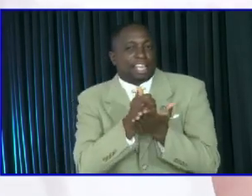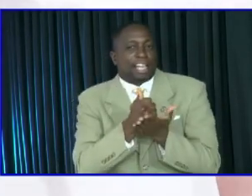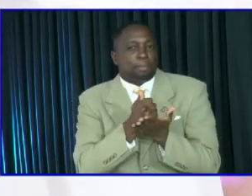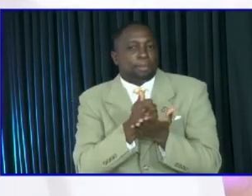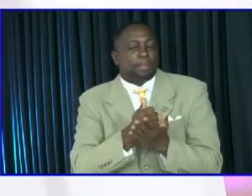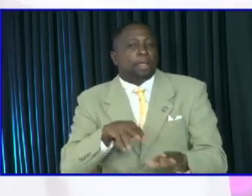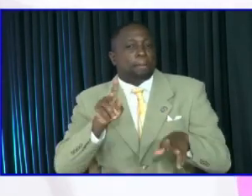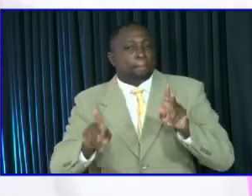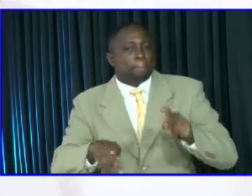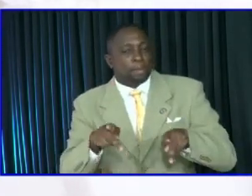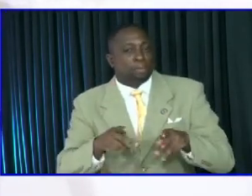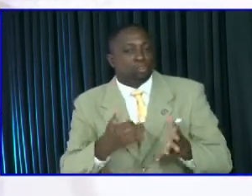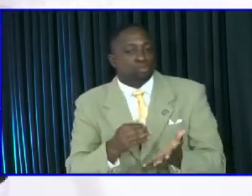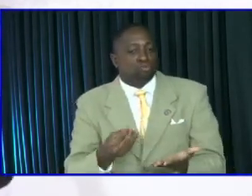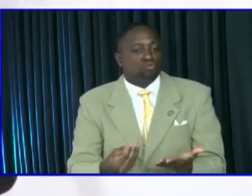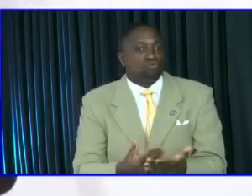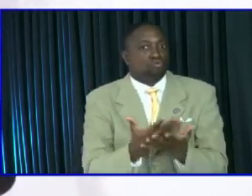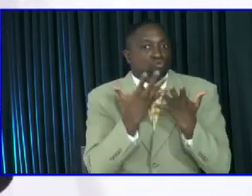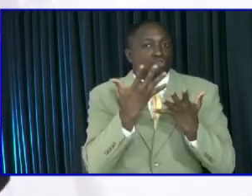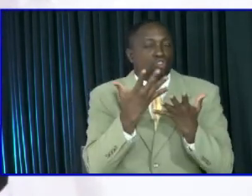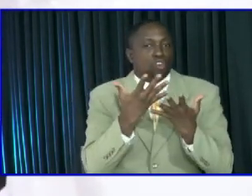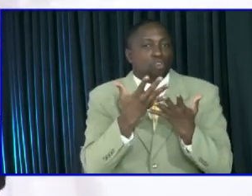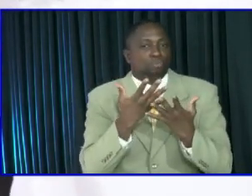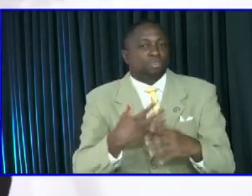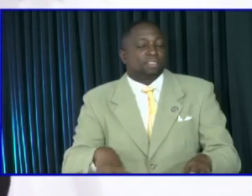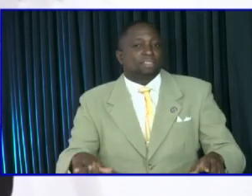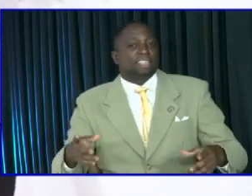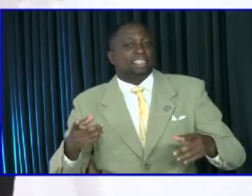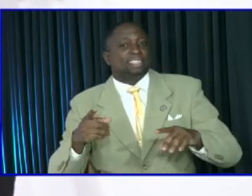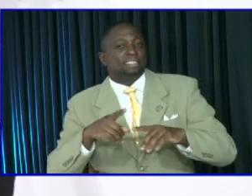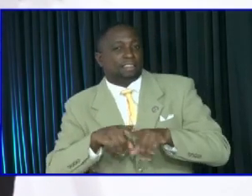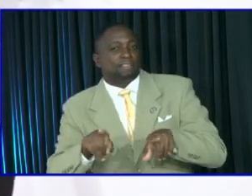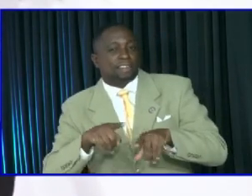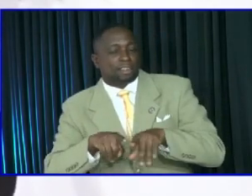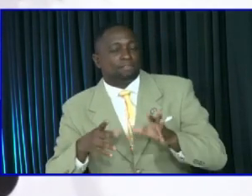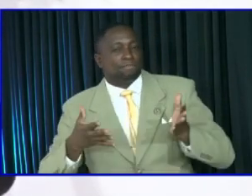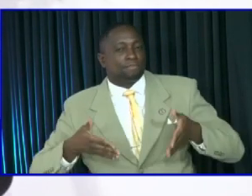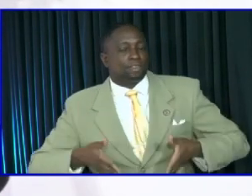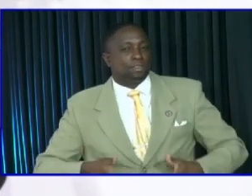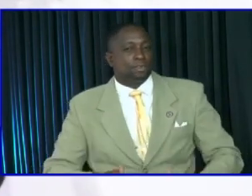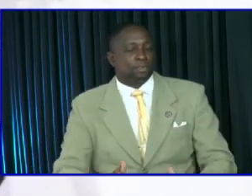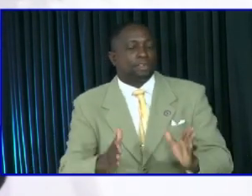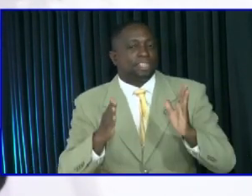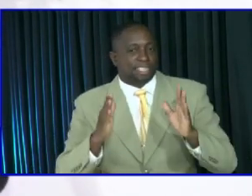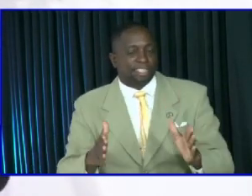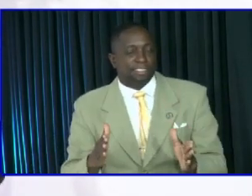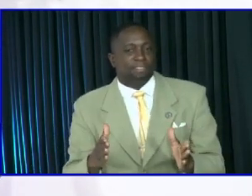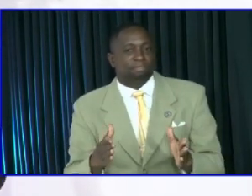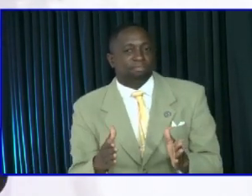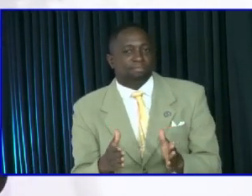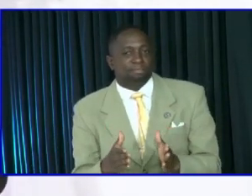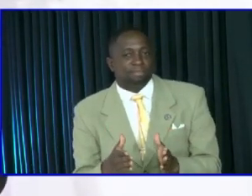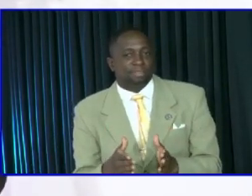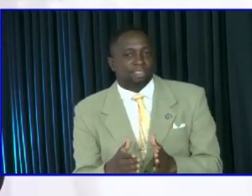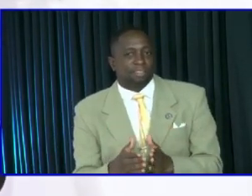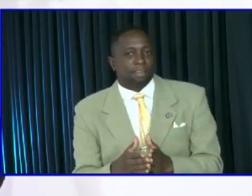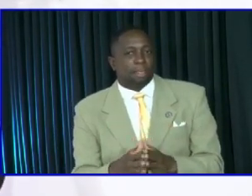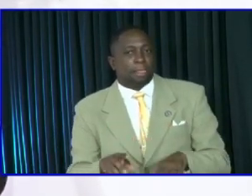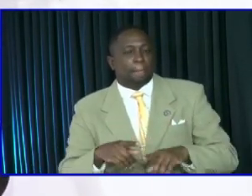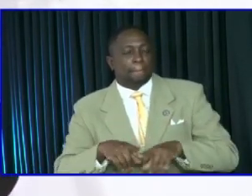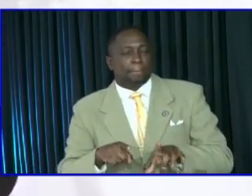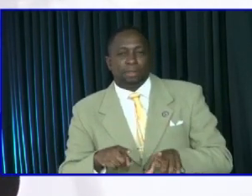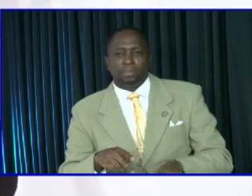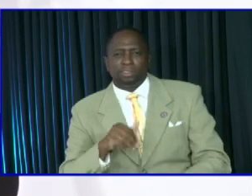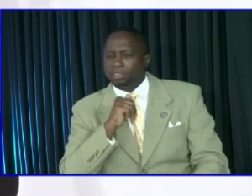grow emotionally, socially, physically, spiritually, and of course mentally. But